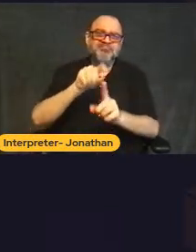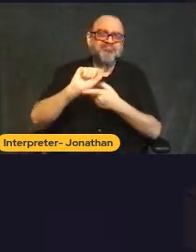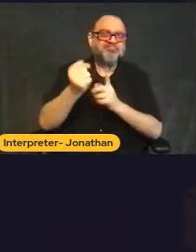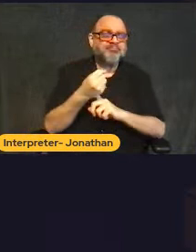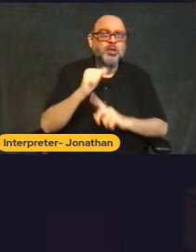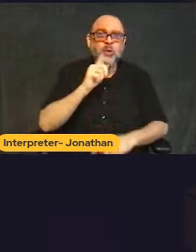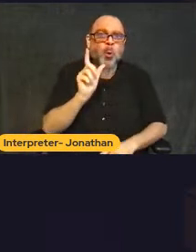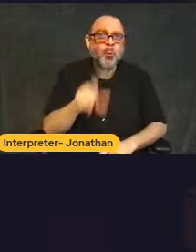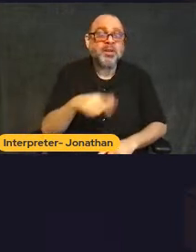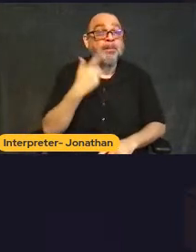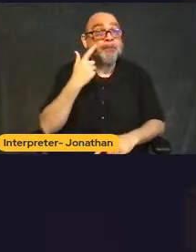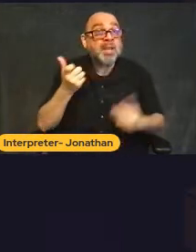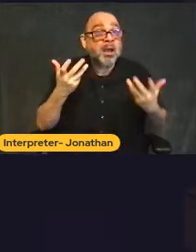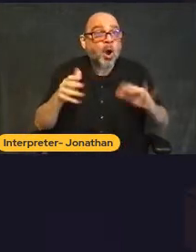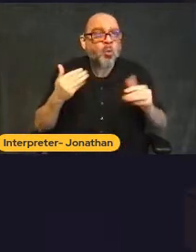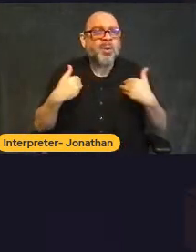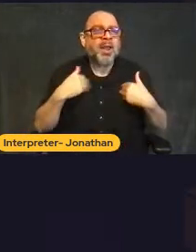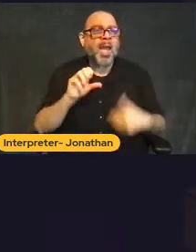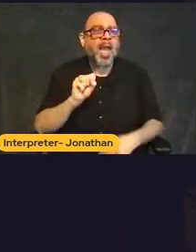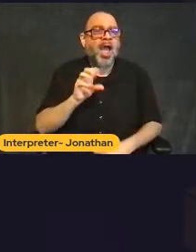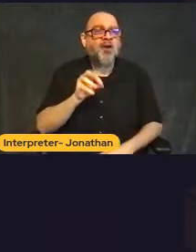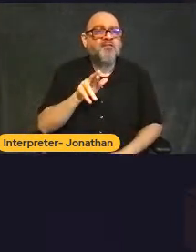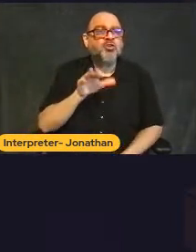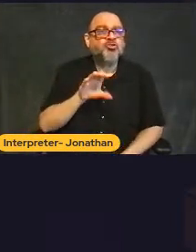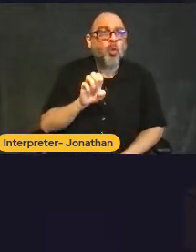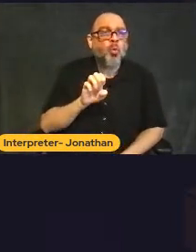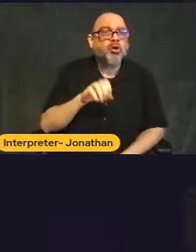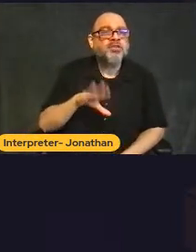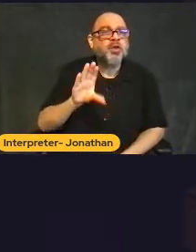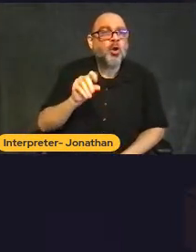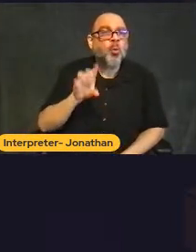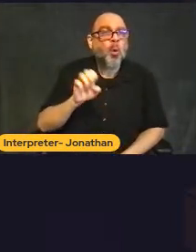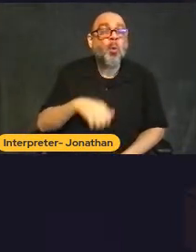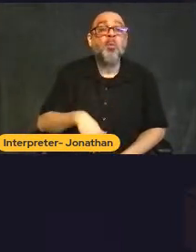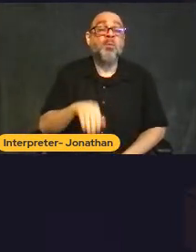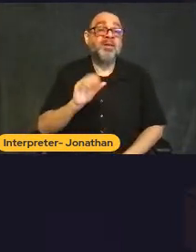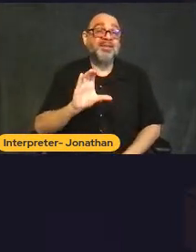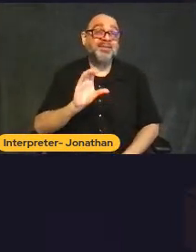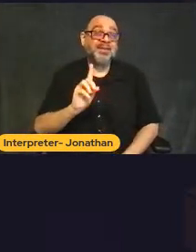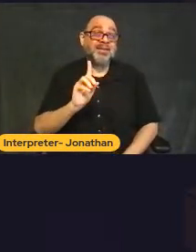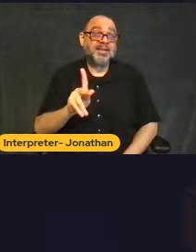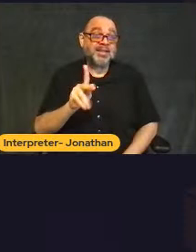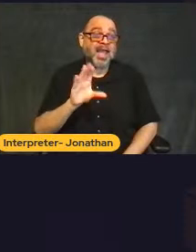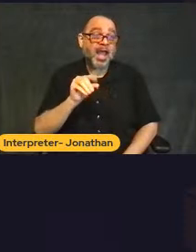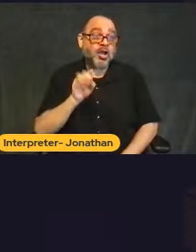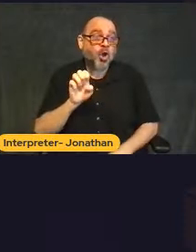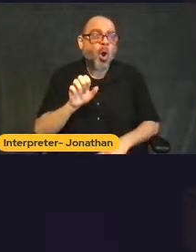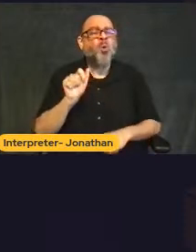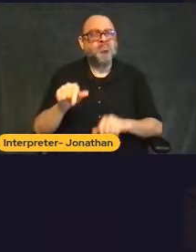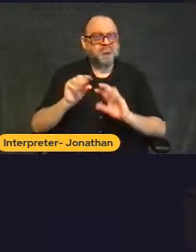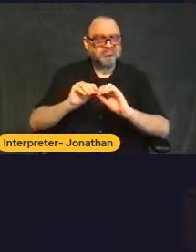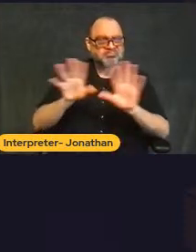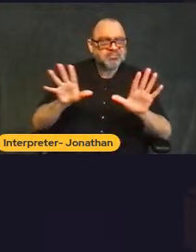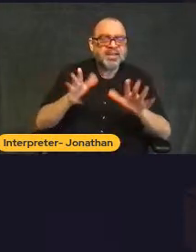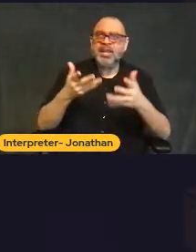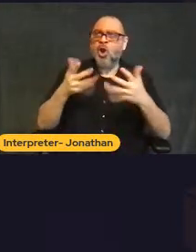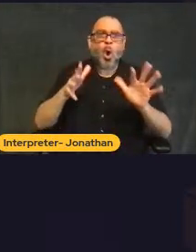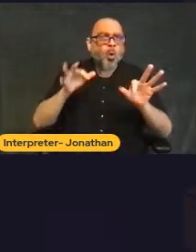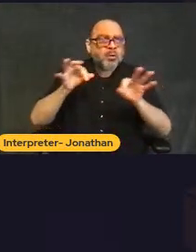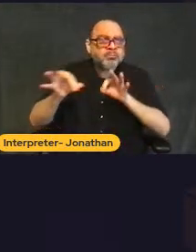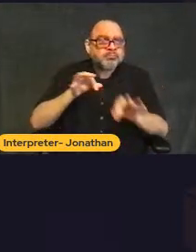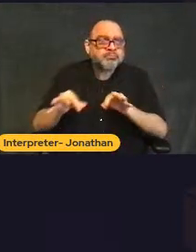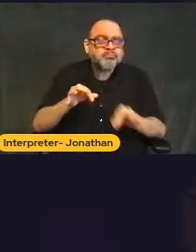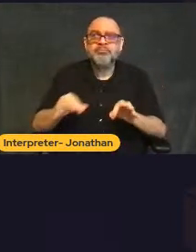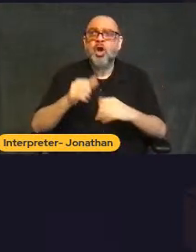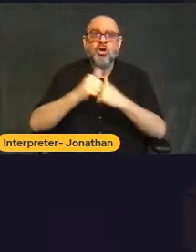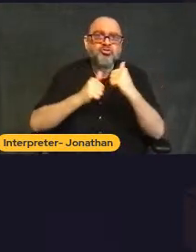code. And our CDK code is very clear, and it clearly describes the structure and the